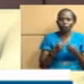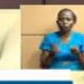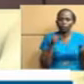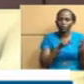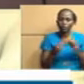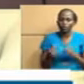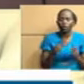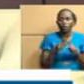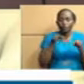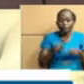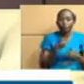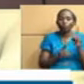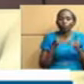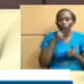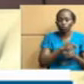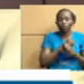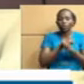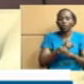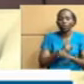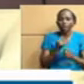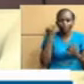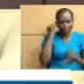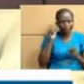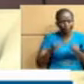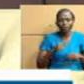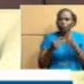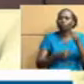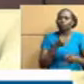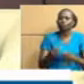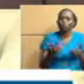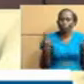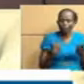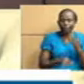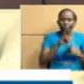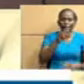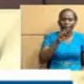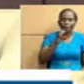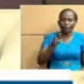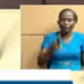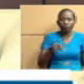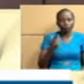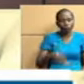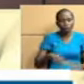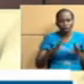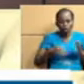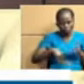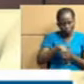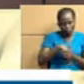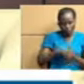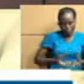discussion. But this debate on social protection should ideally continue. What ISA has done is kick the ball.